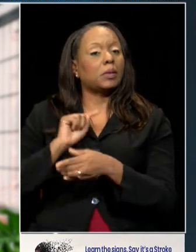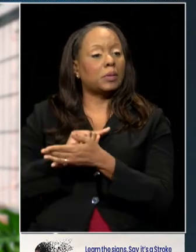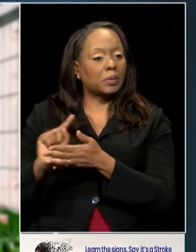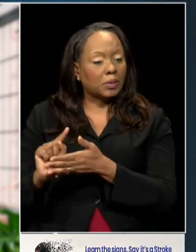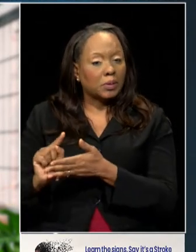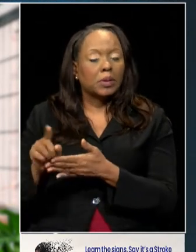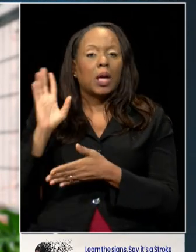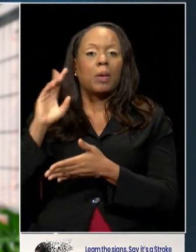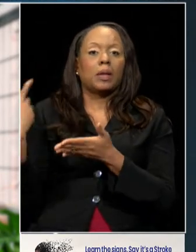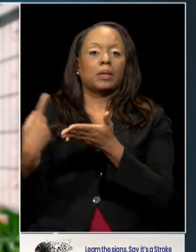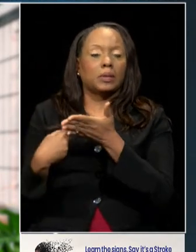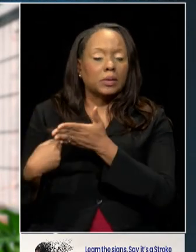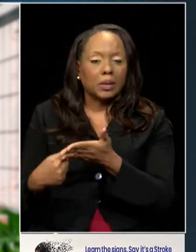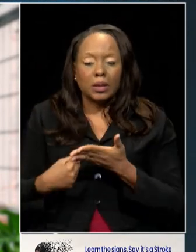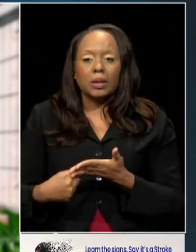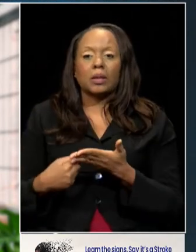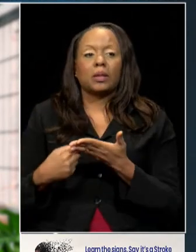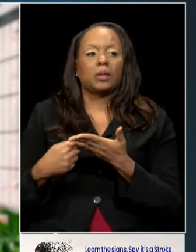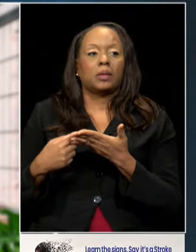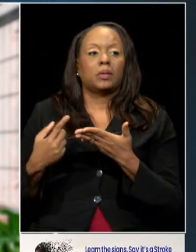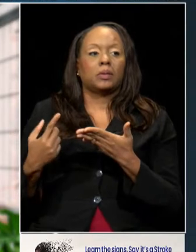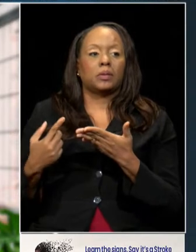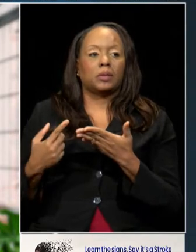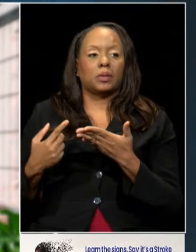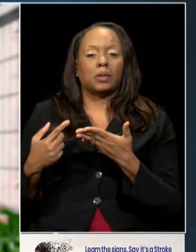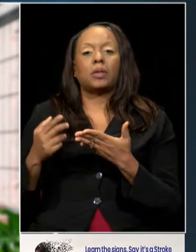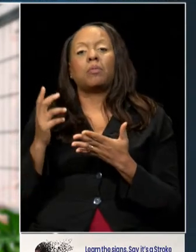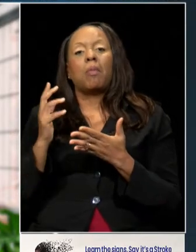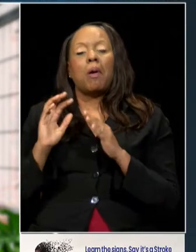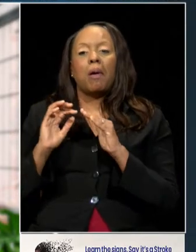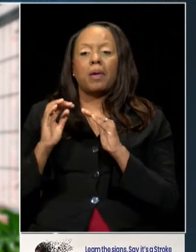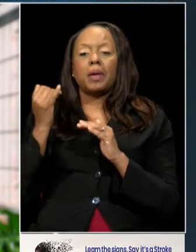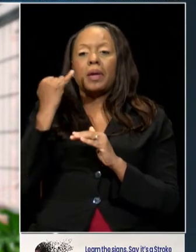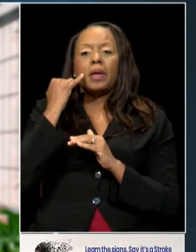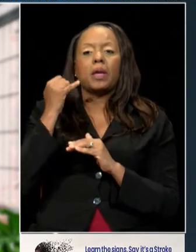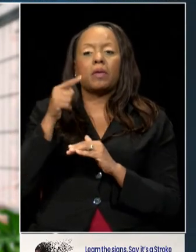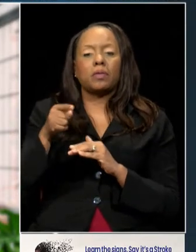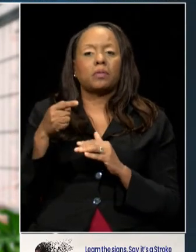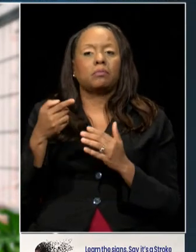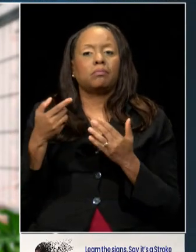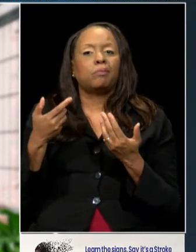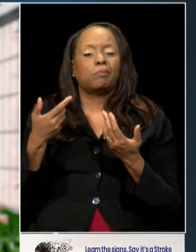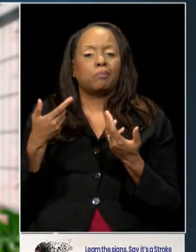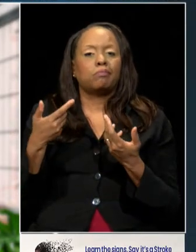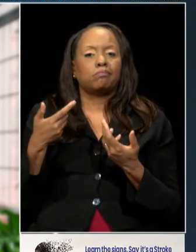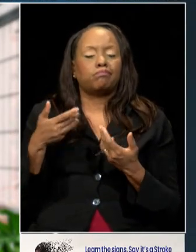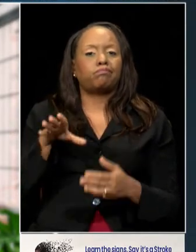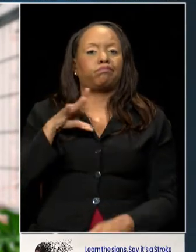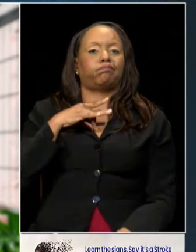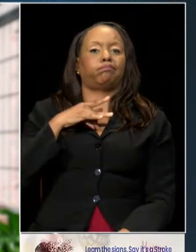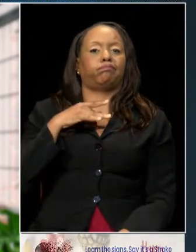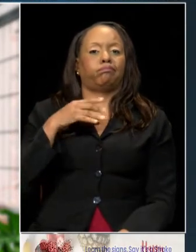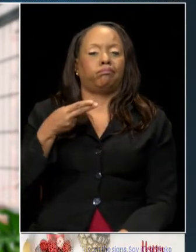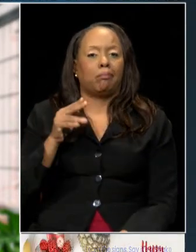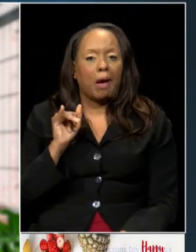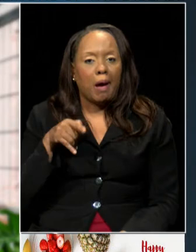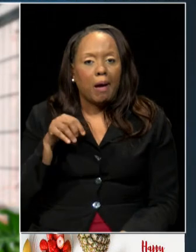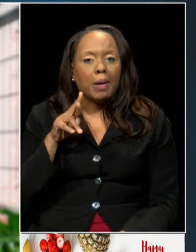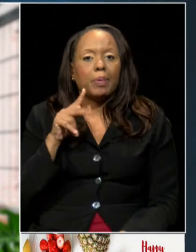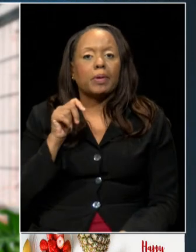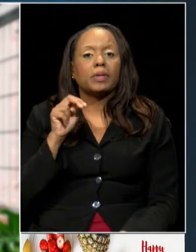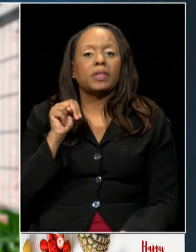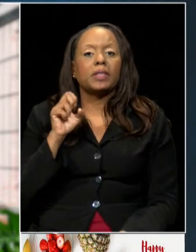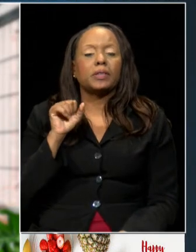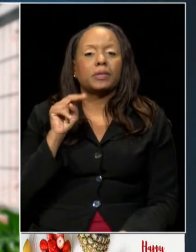specifically, but we focus more on living with the complications of the disease. You'll get to hear from a